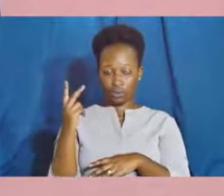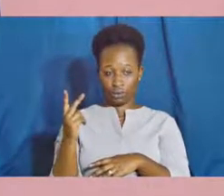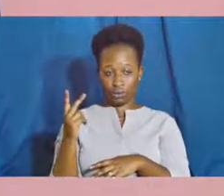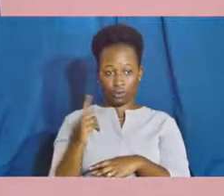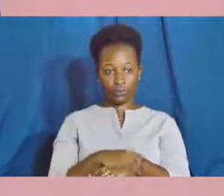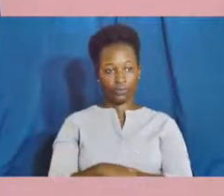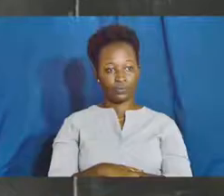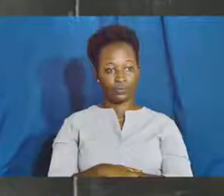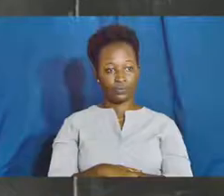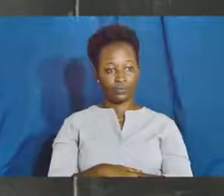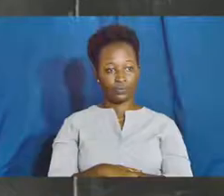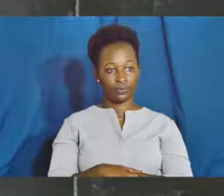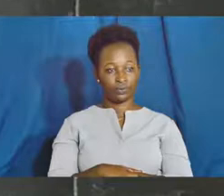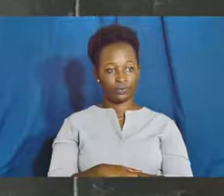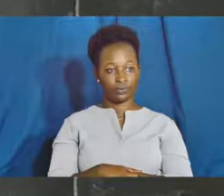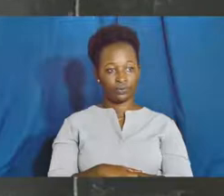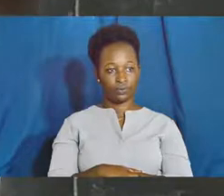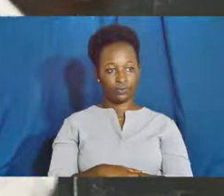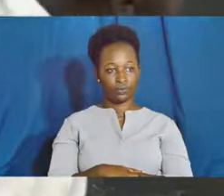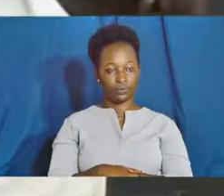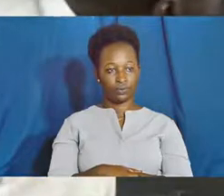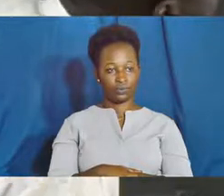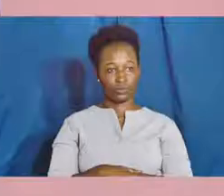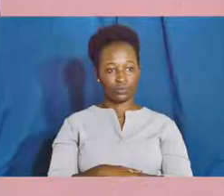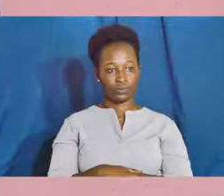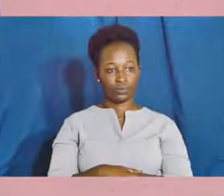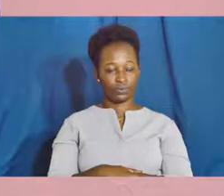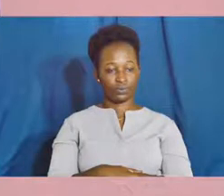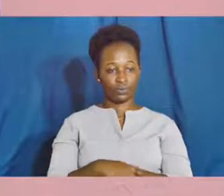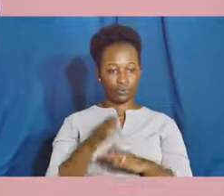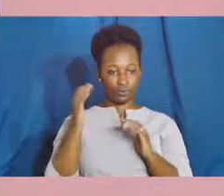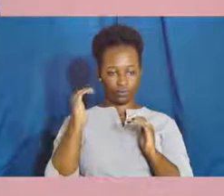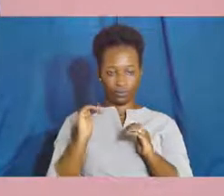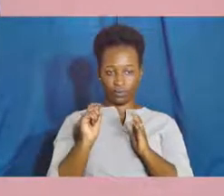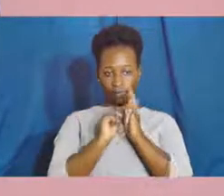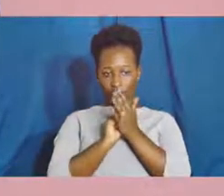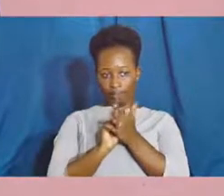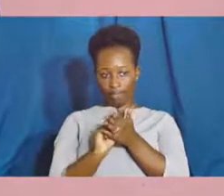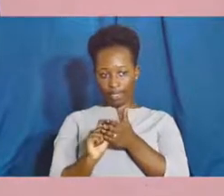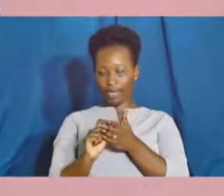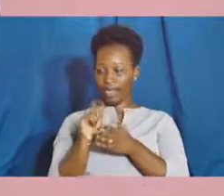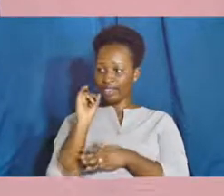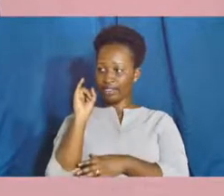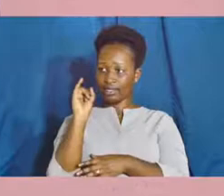then I go around, that is minus